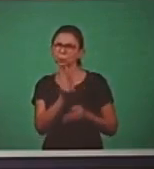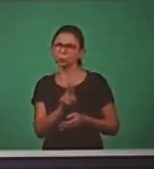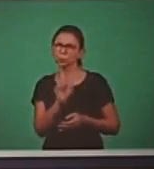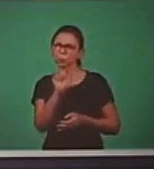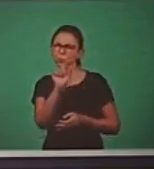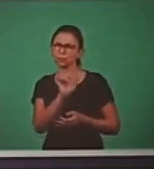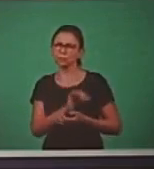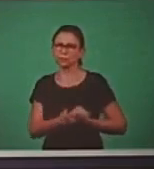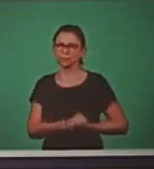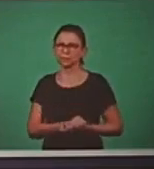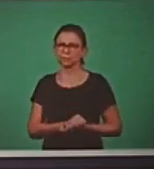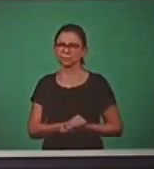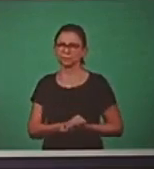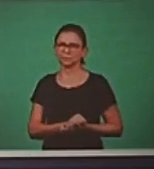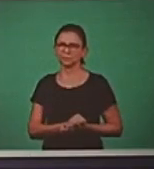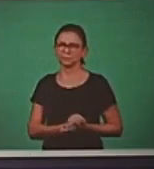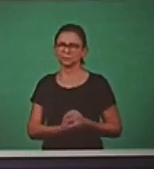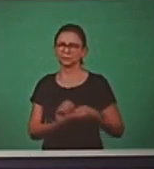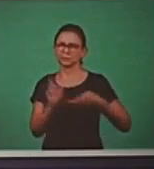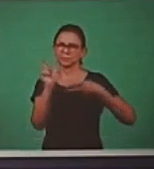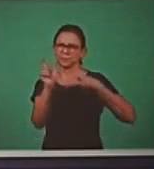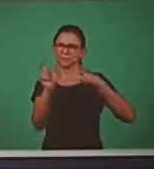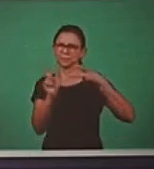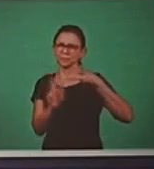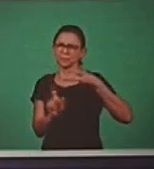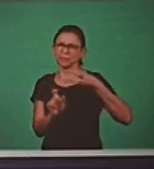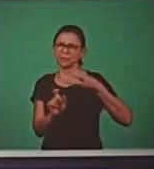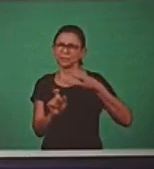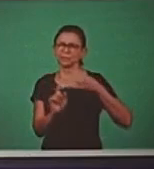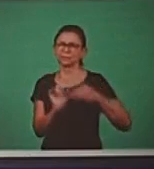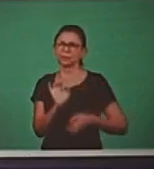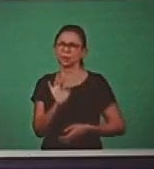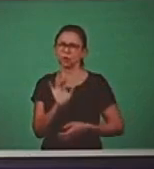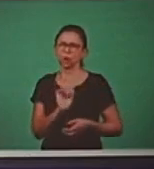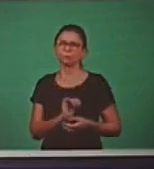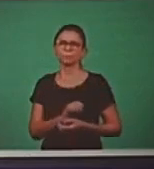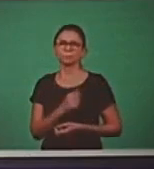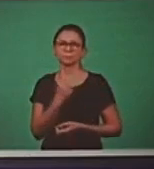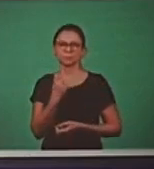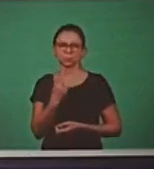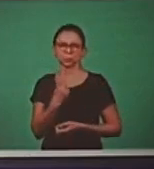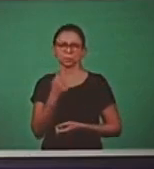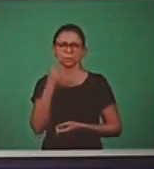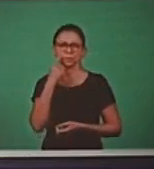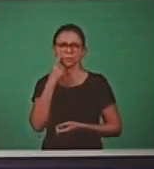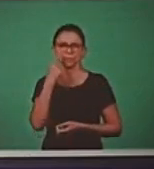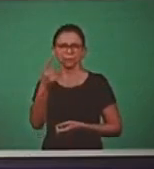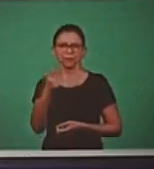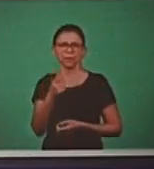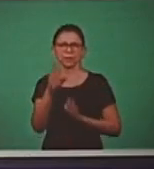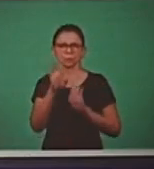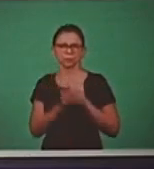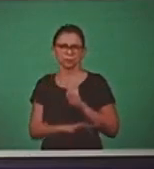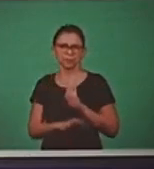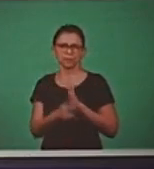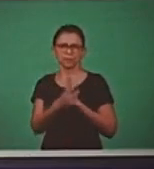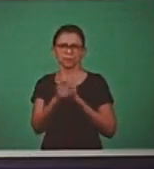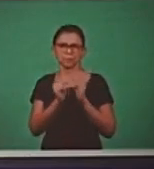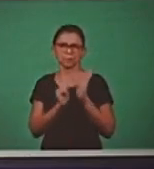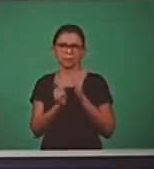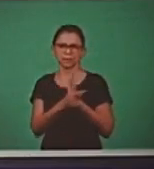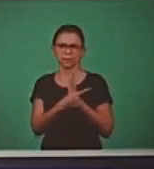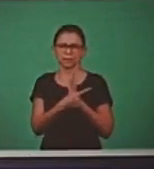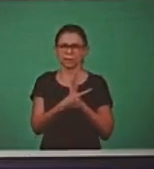parable. So those are only two words is an answer that the brethren naturally will find out going over